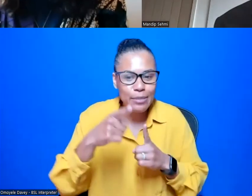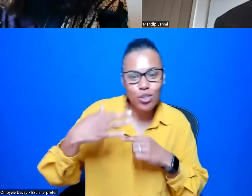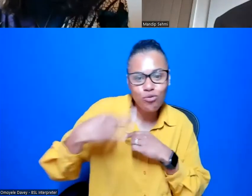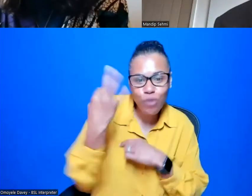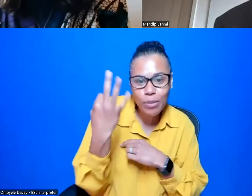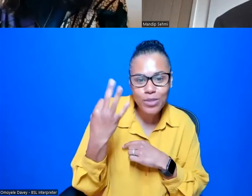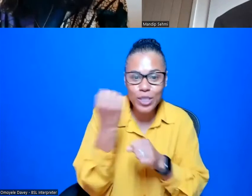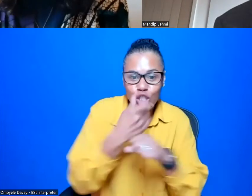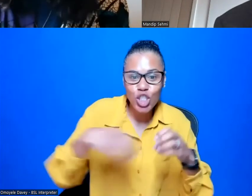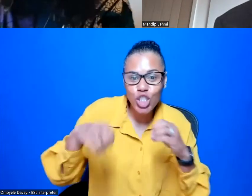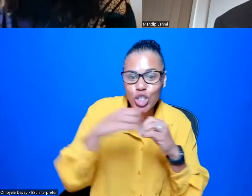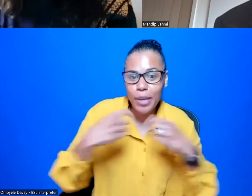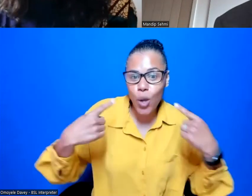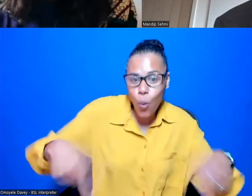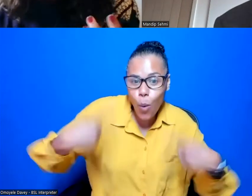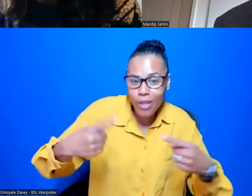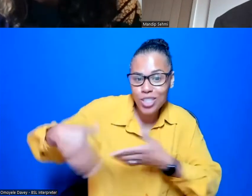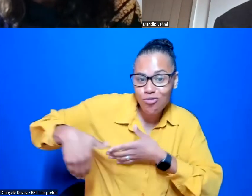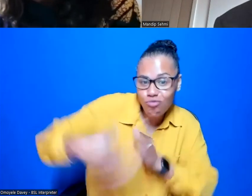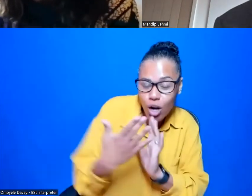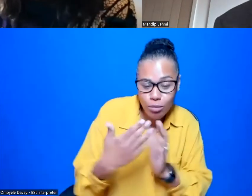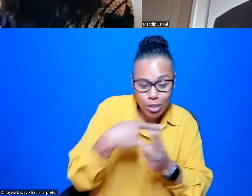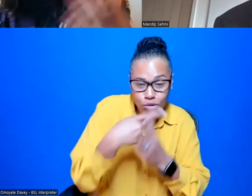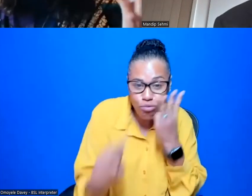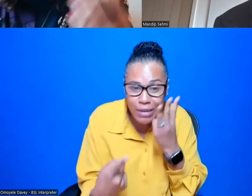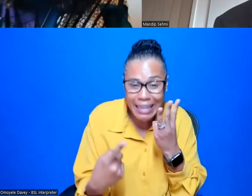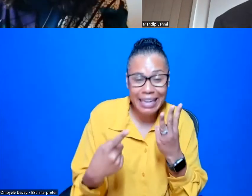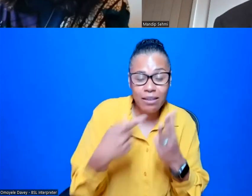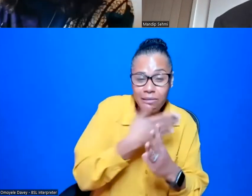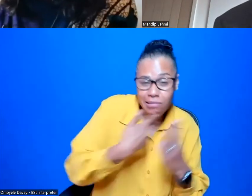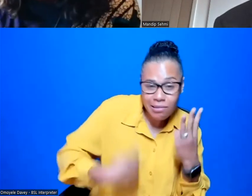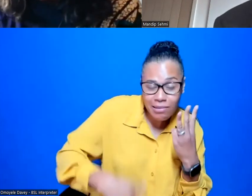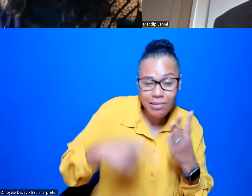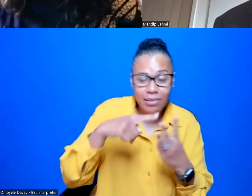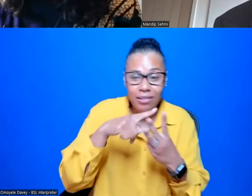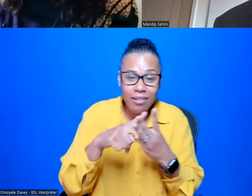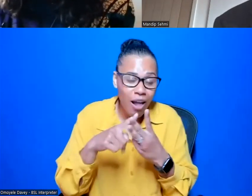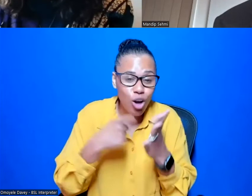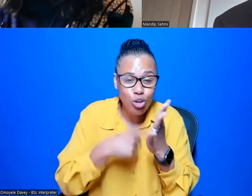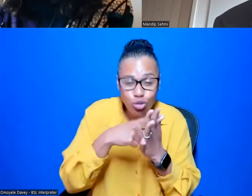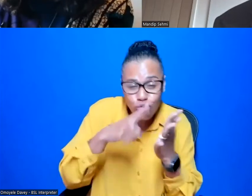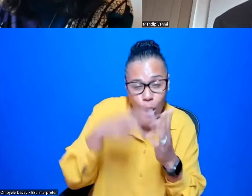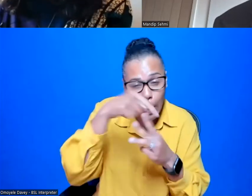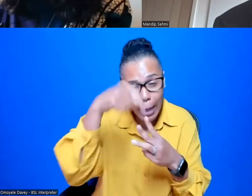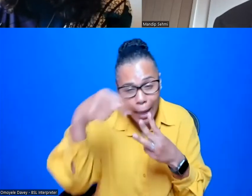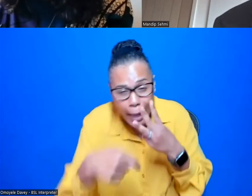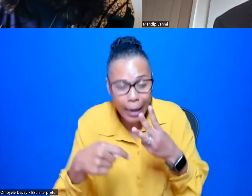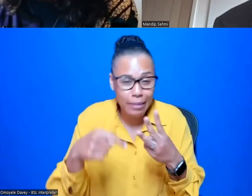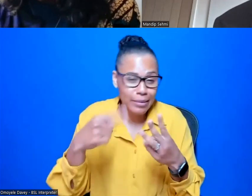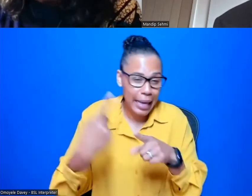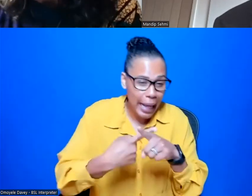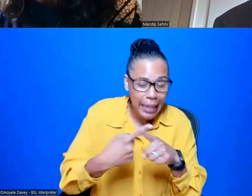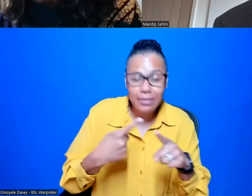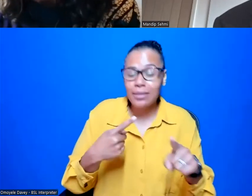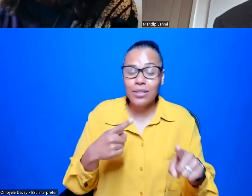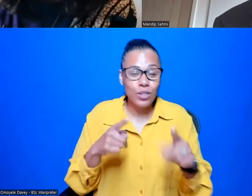3 Olympics, in Beijing, in London and Rio. Real Olympic royalty here. Winning 3 gold, 1 silver, 1 bronze medal